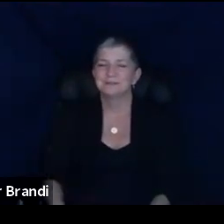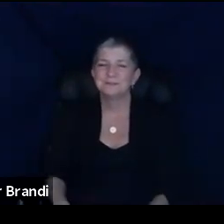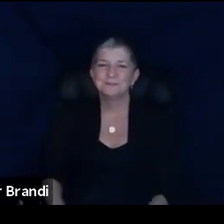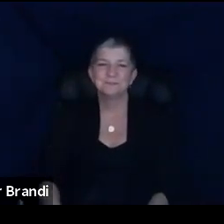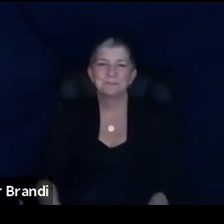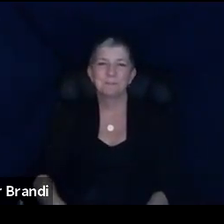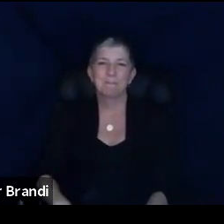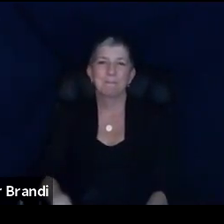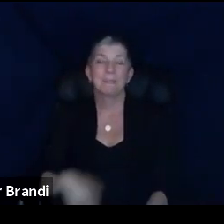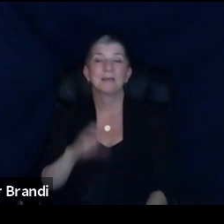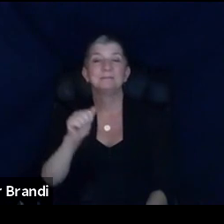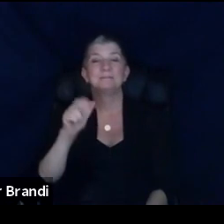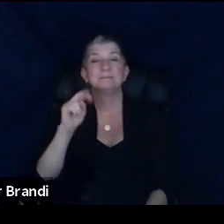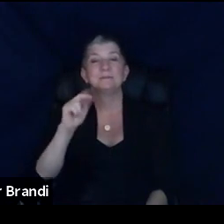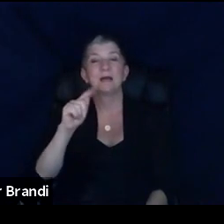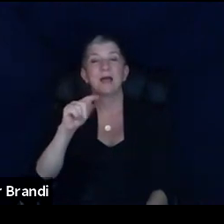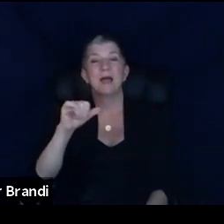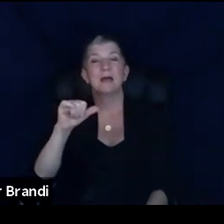Antoinette?